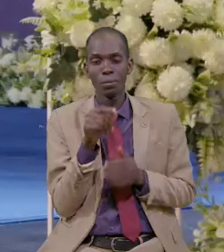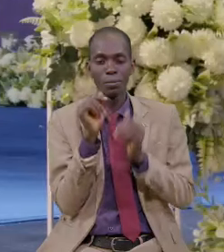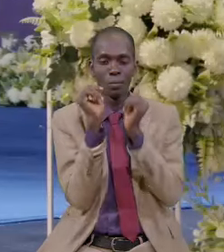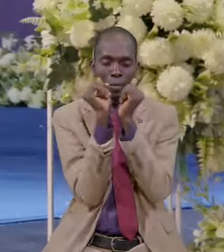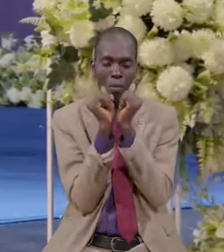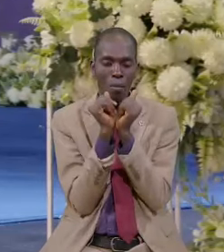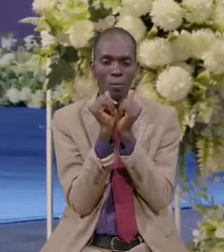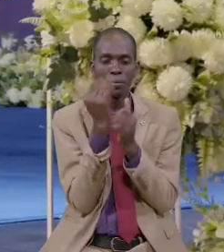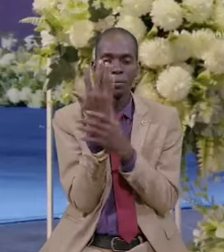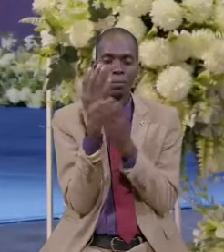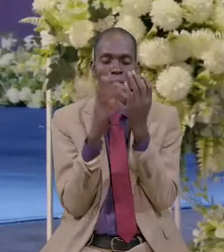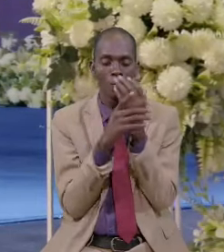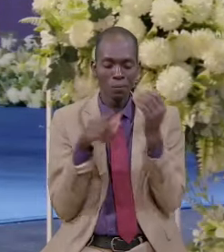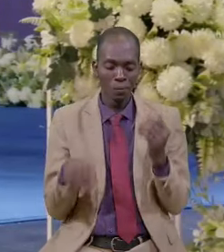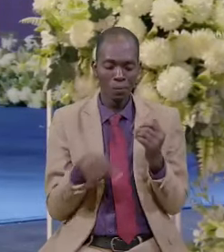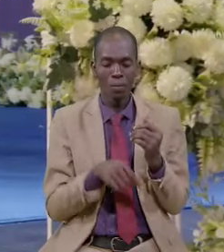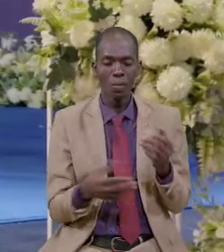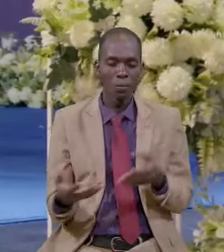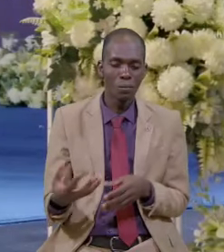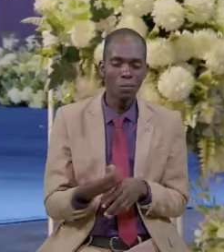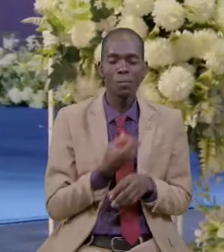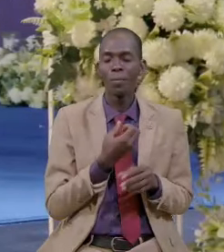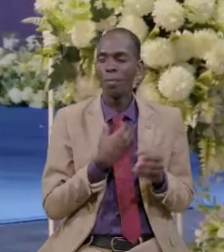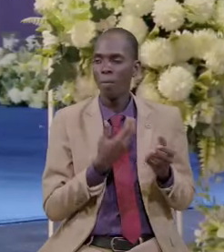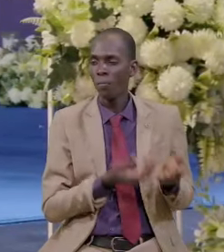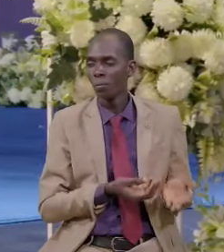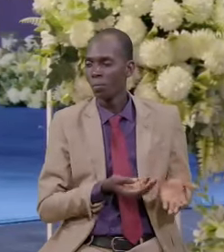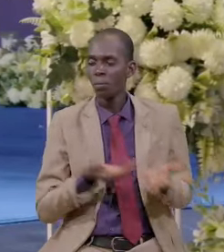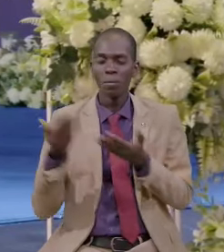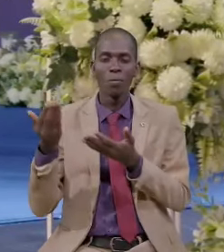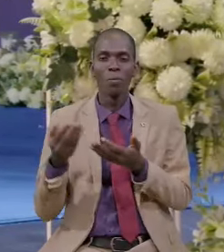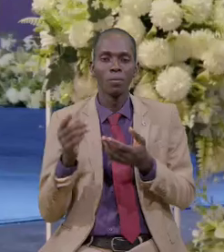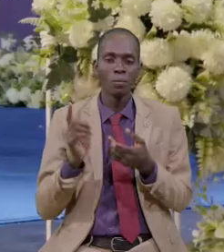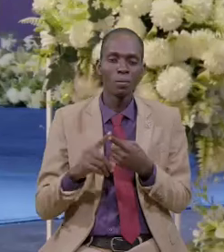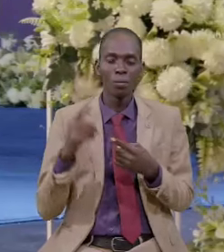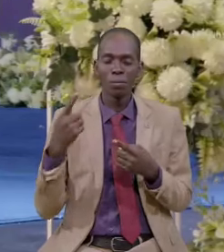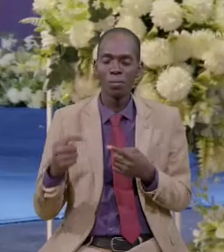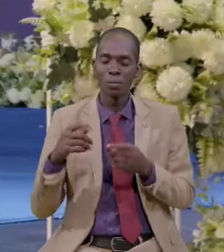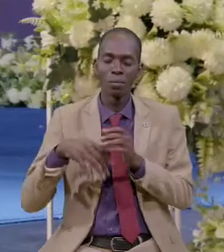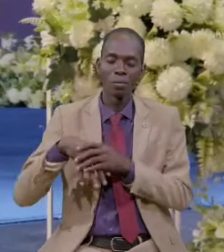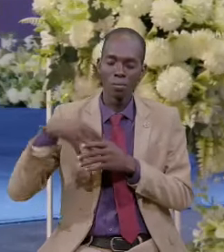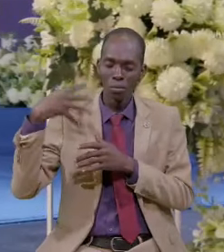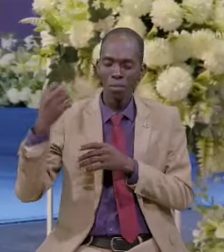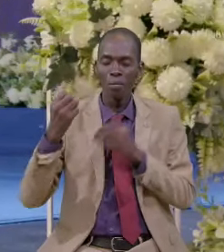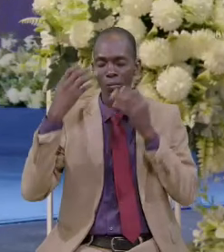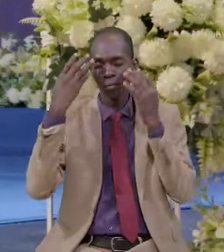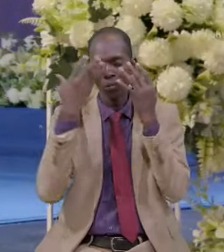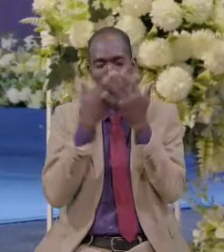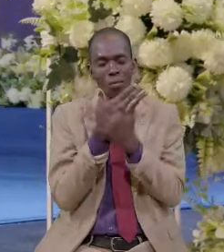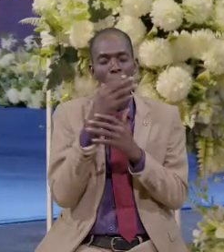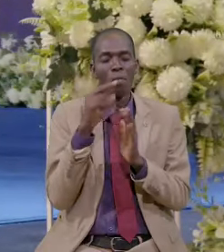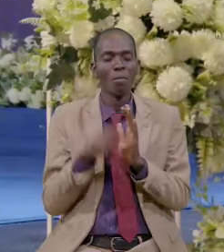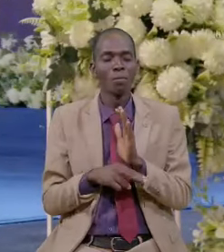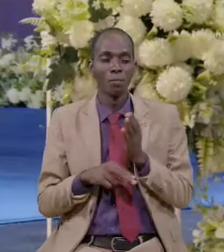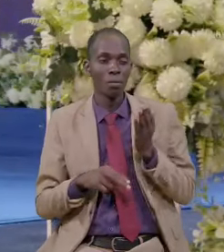take him away and cast him into outer darkness. There shall